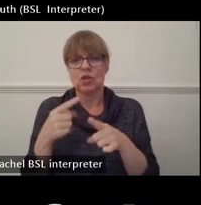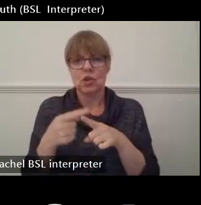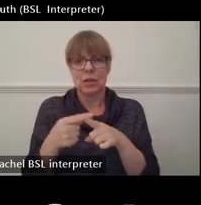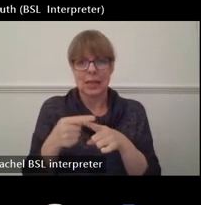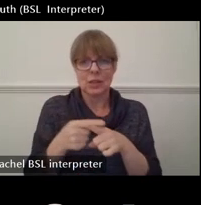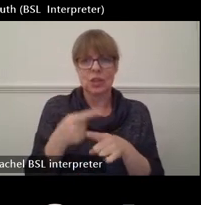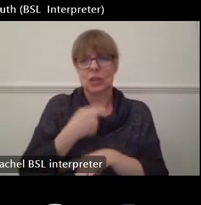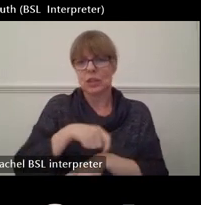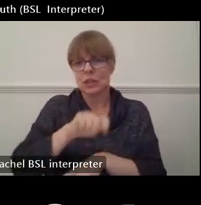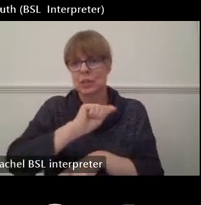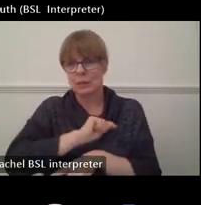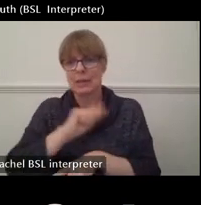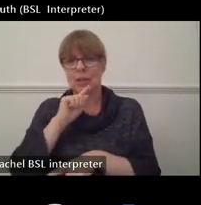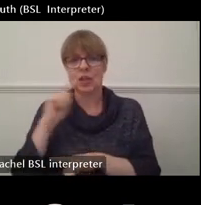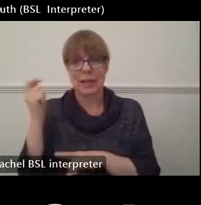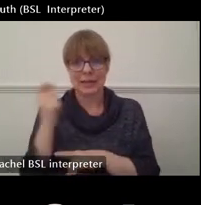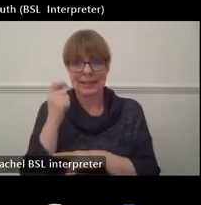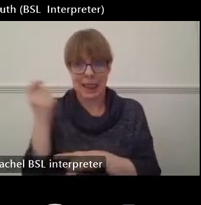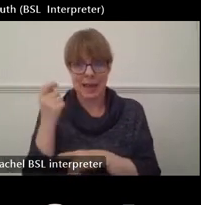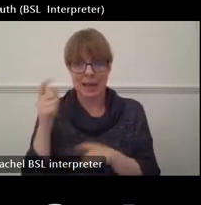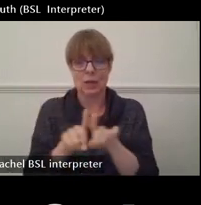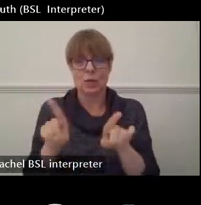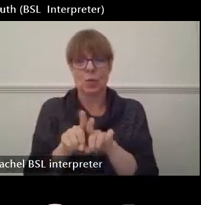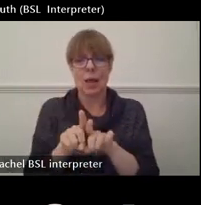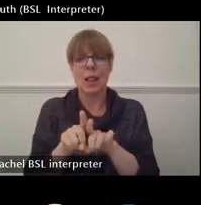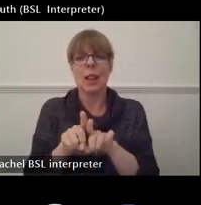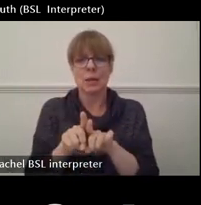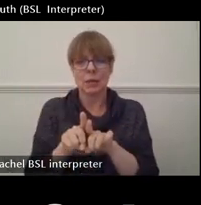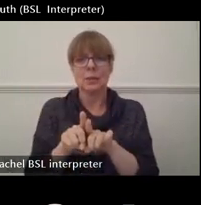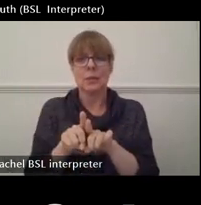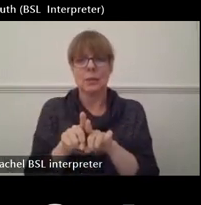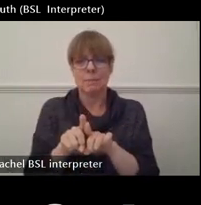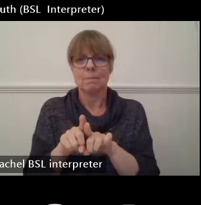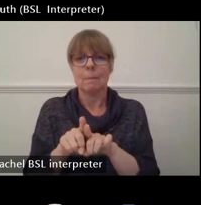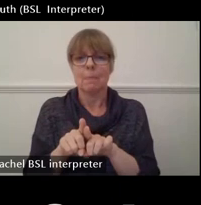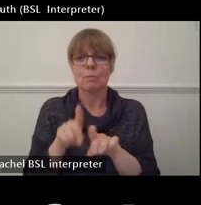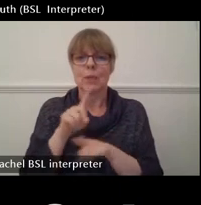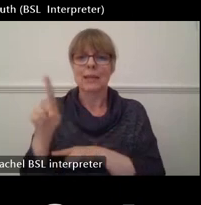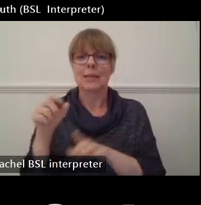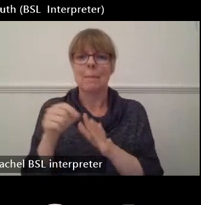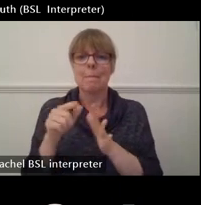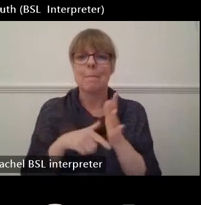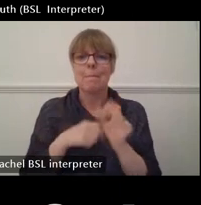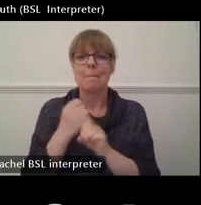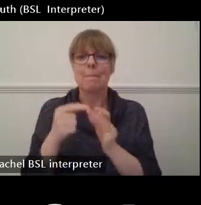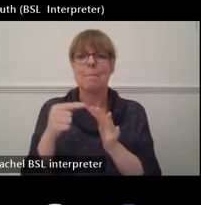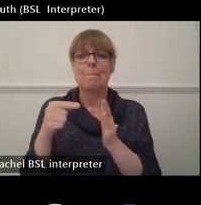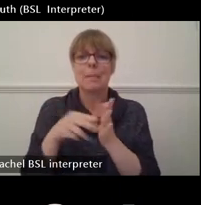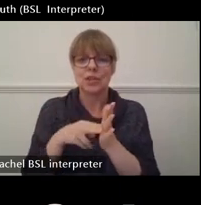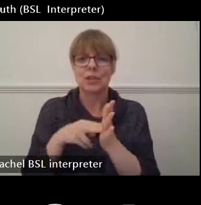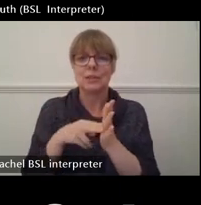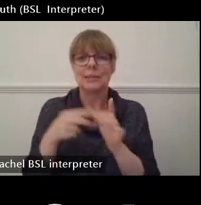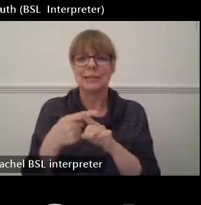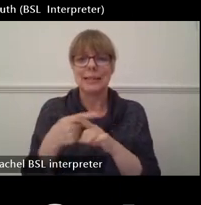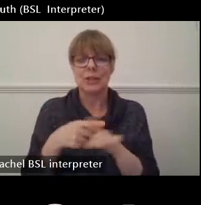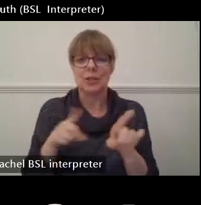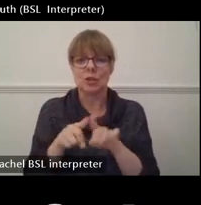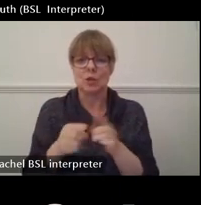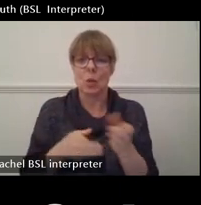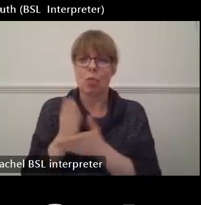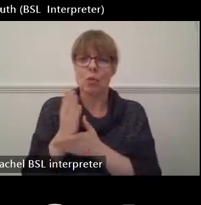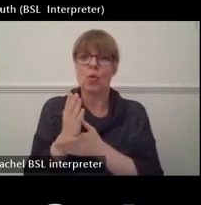speak Spanish, I speak Italian, and I speak Pidgin English. It's called Pidgin English. And so during my show, there